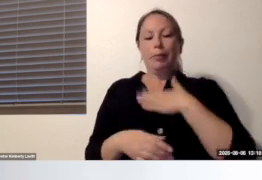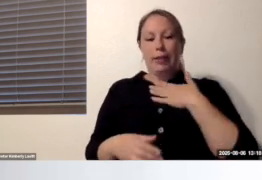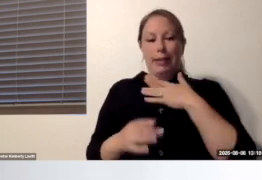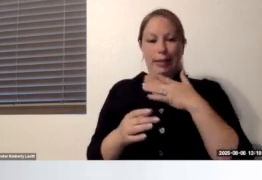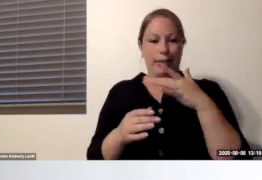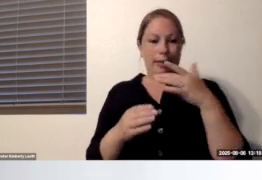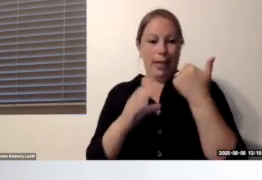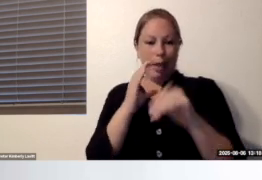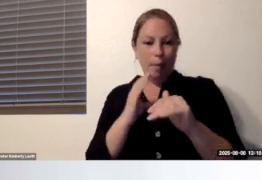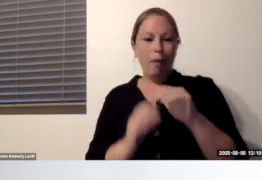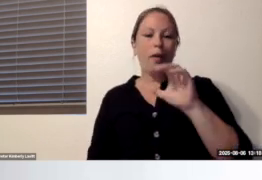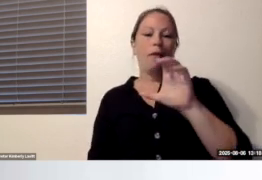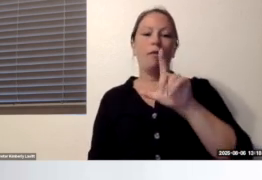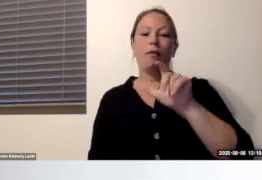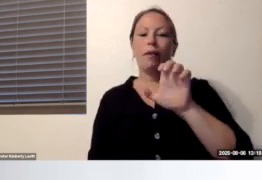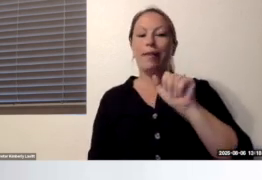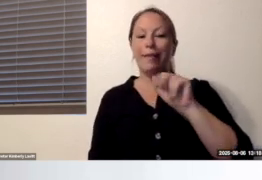at